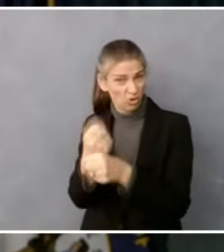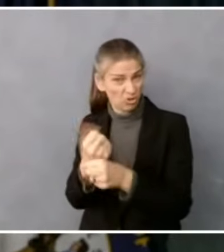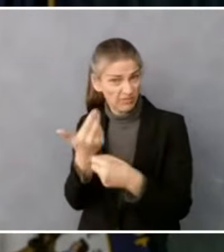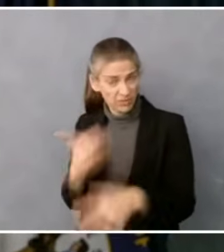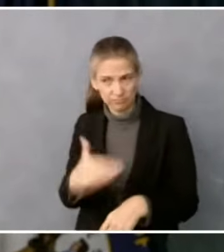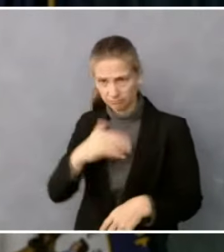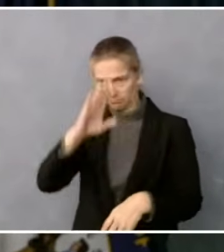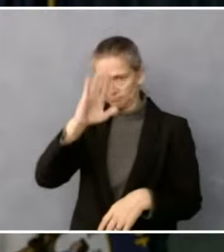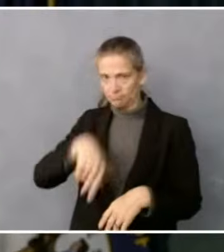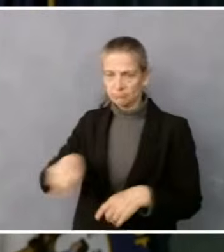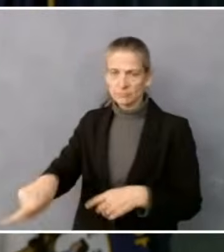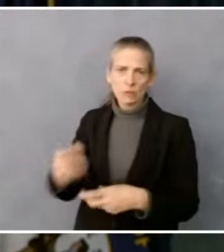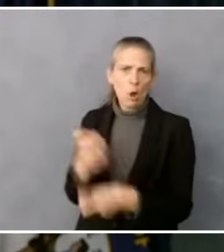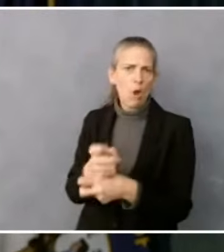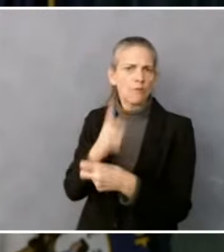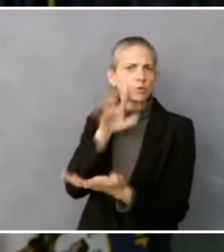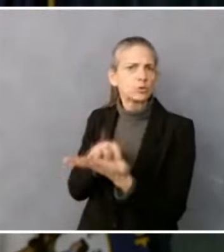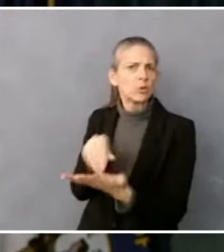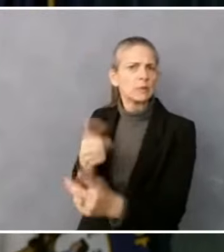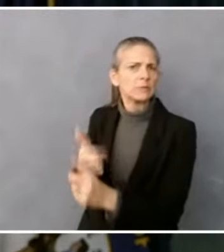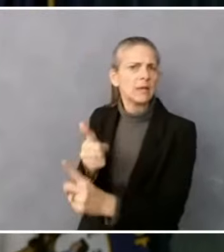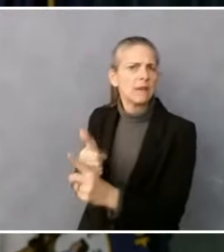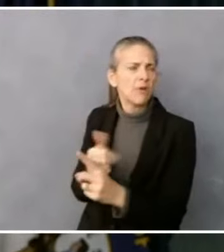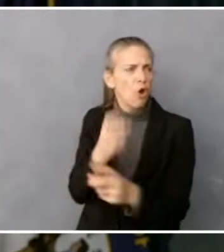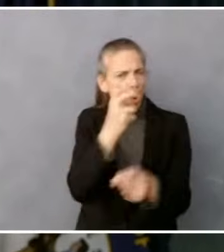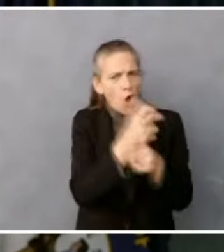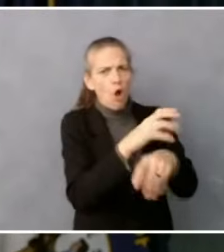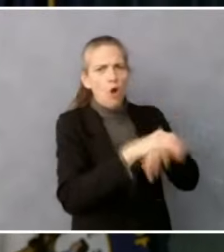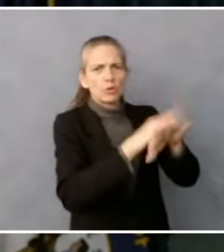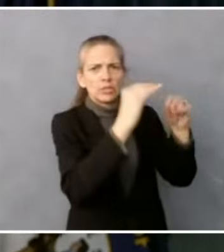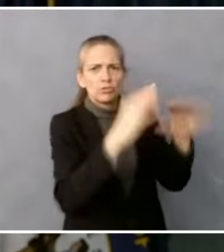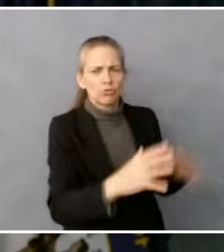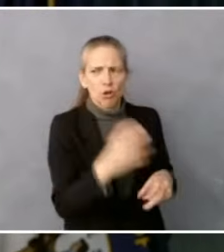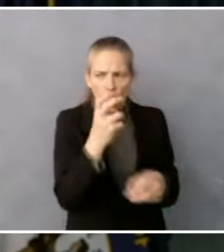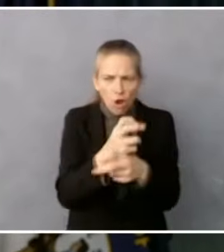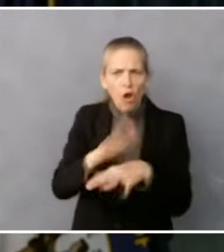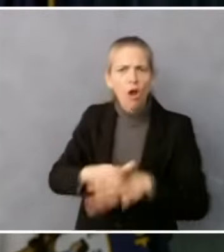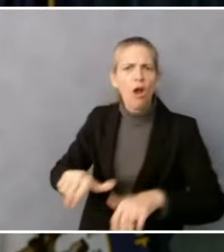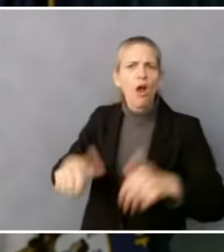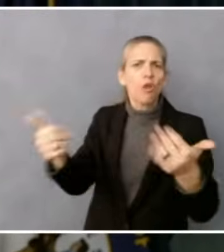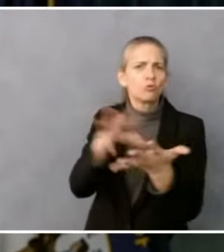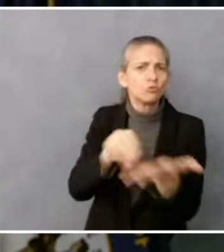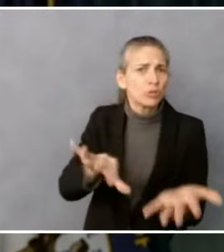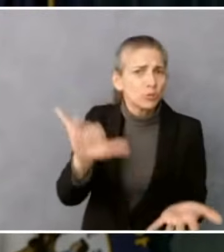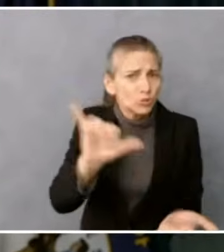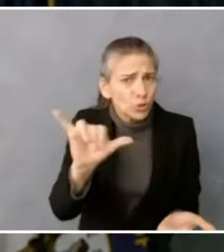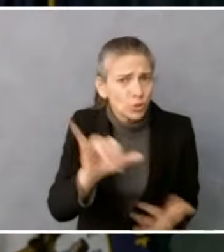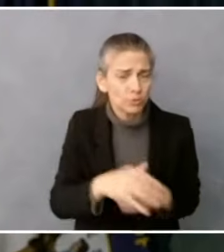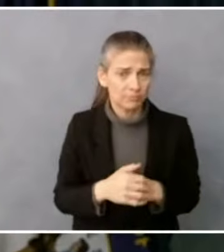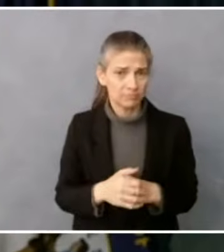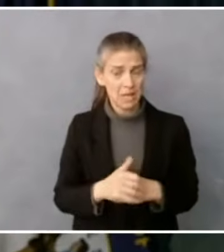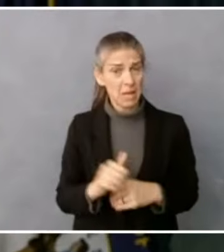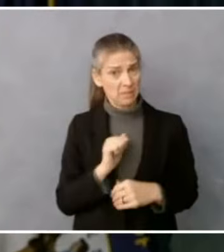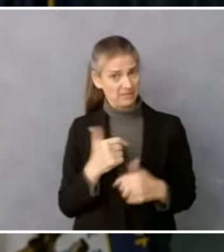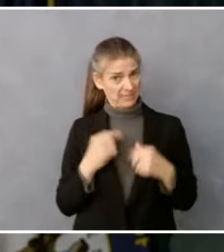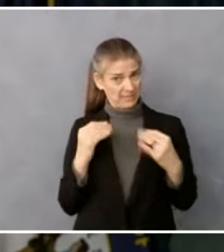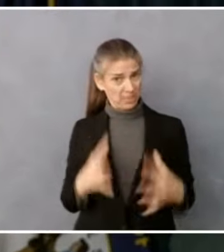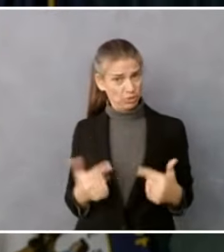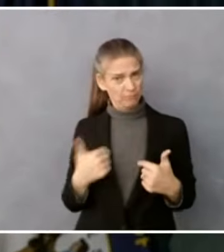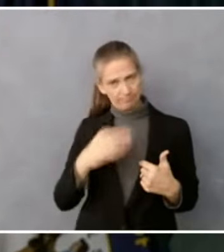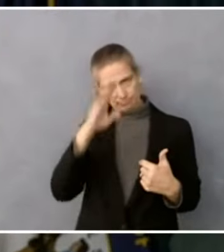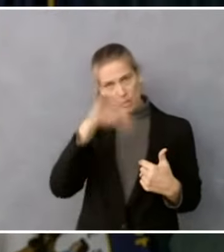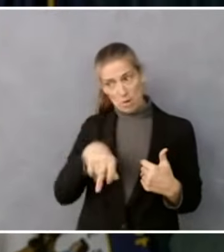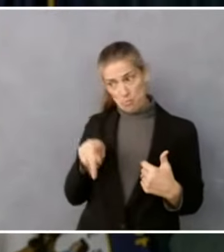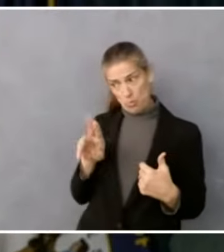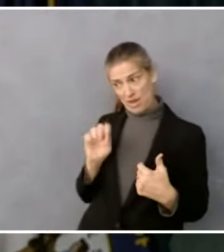individual student, the teacher, and the other kids in the class. As an educator, I know how impactful pre-K for all will be,